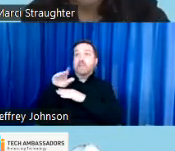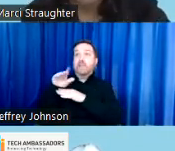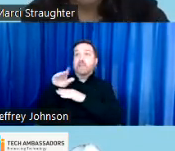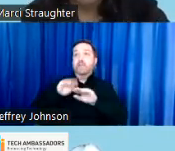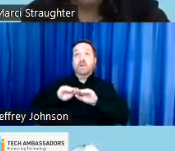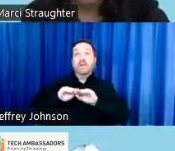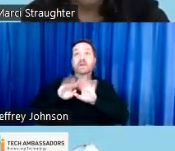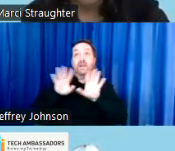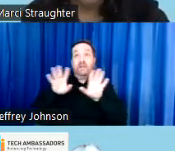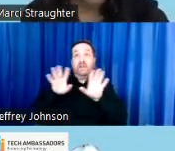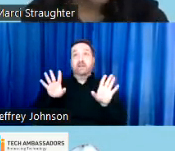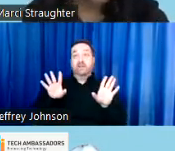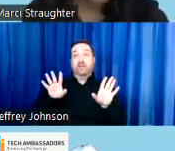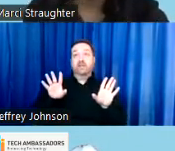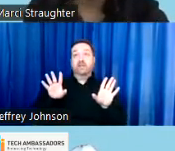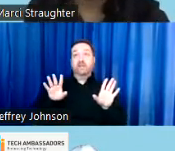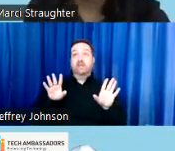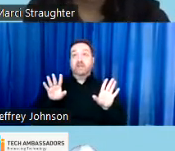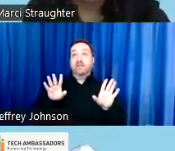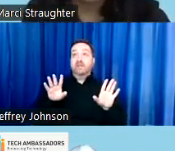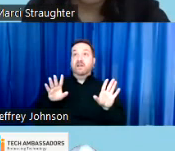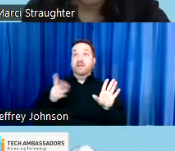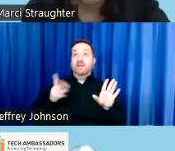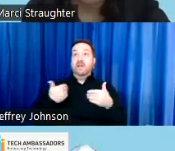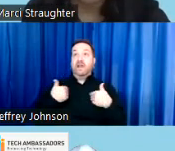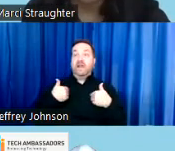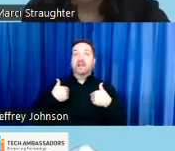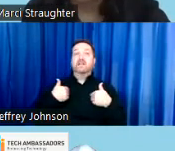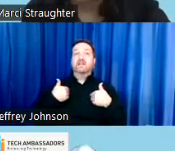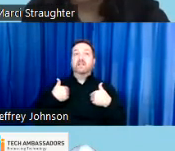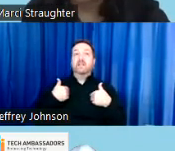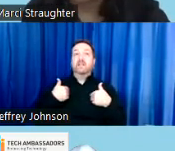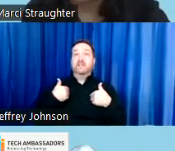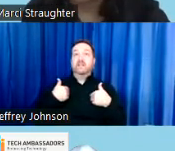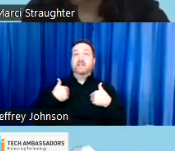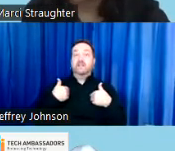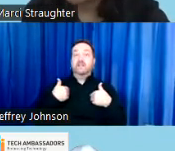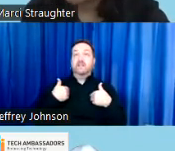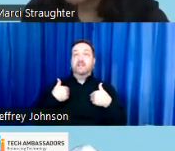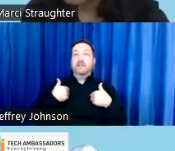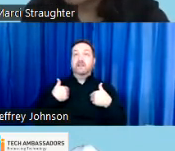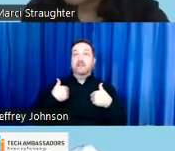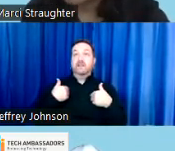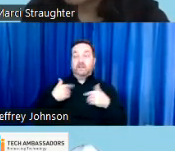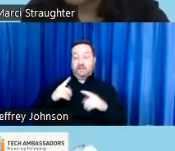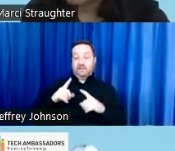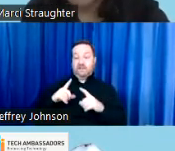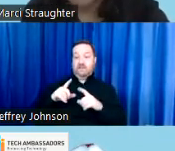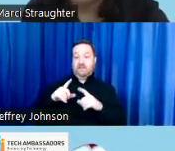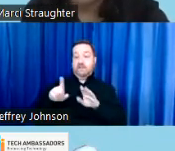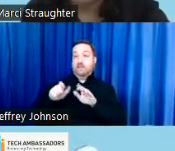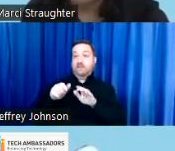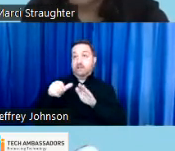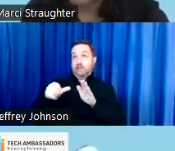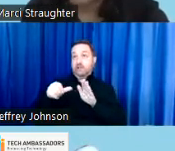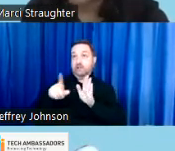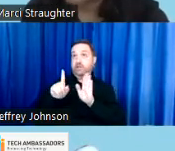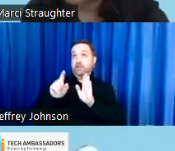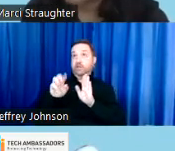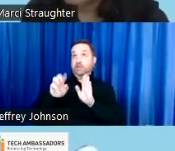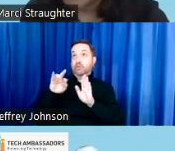clear. And then it has like where you can see who came in